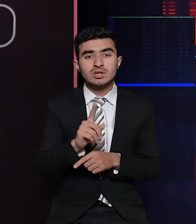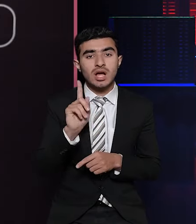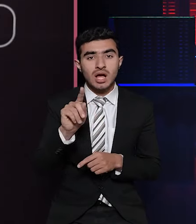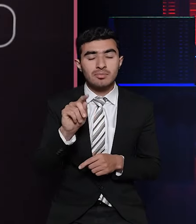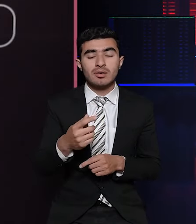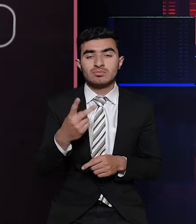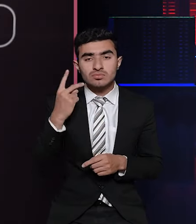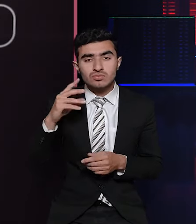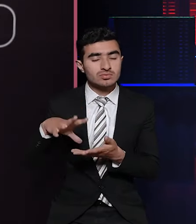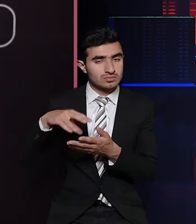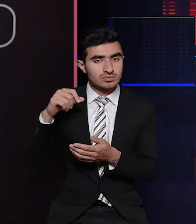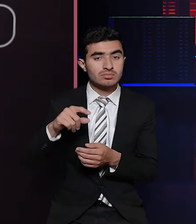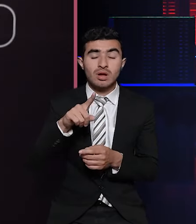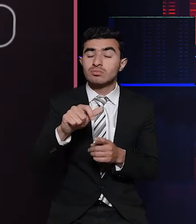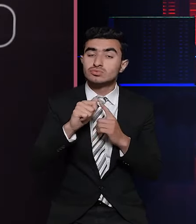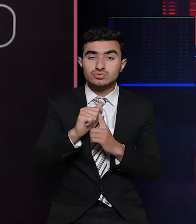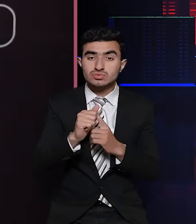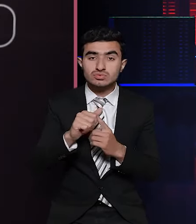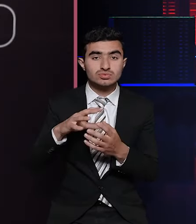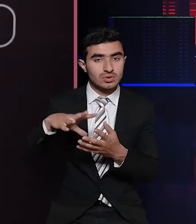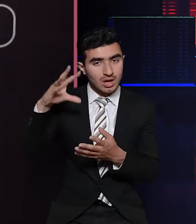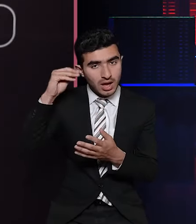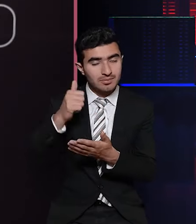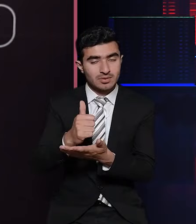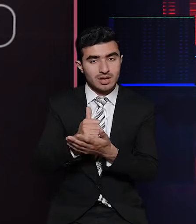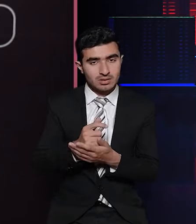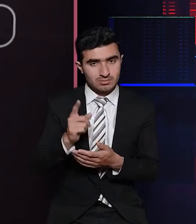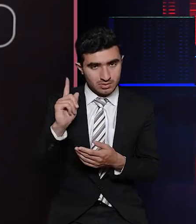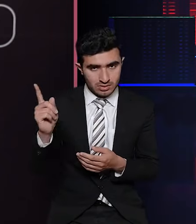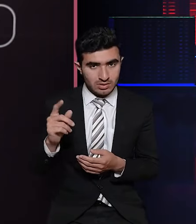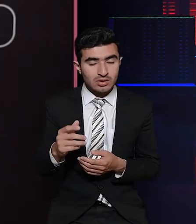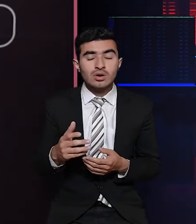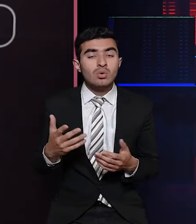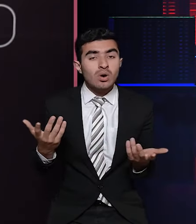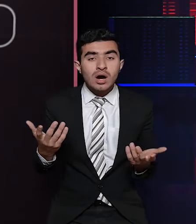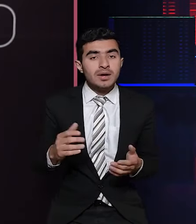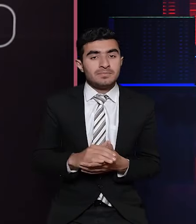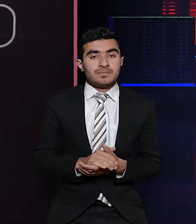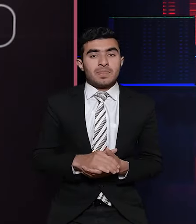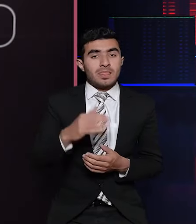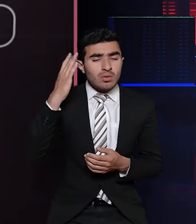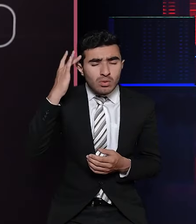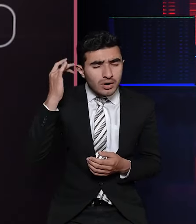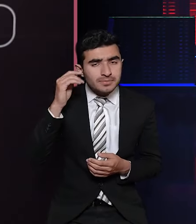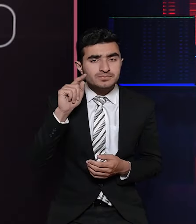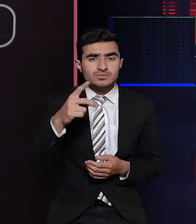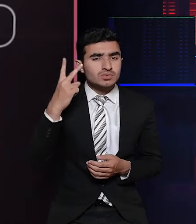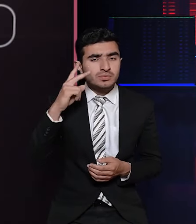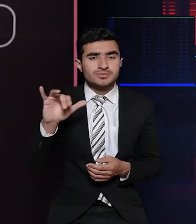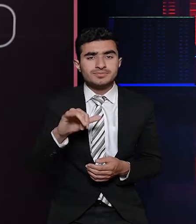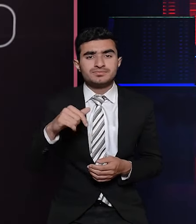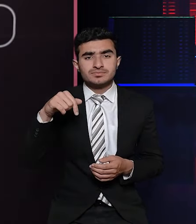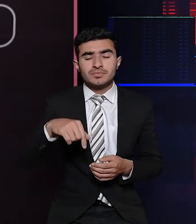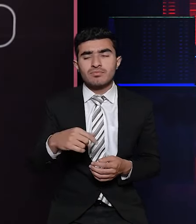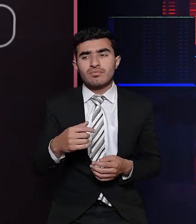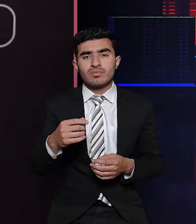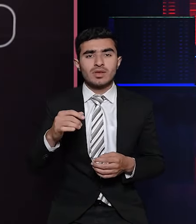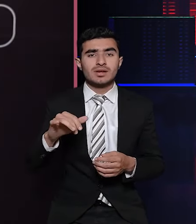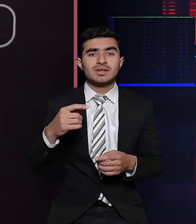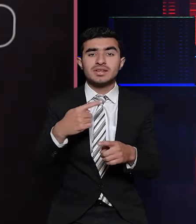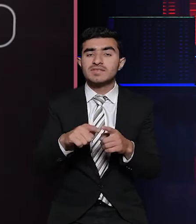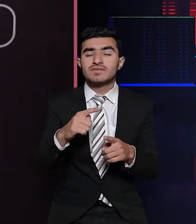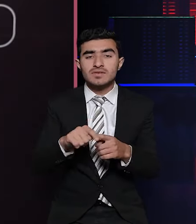aapko zarur inse madad leni chahiye, because hamare jo jaise maine diseases ki baat ki thi,